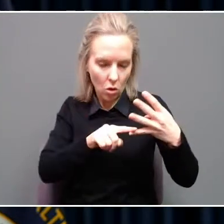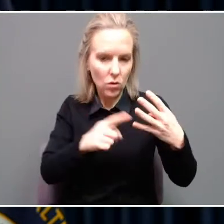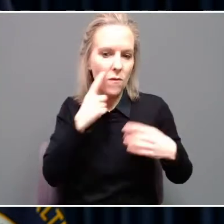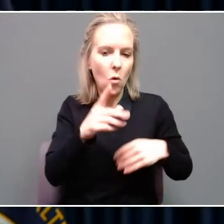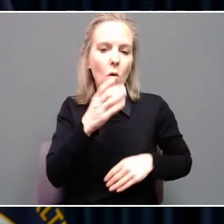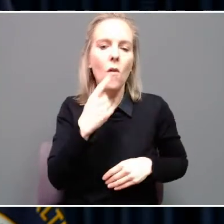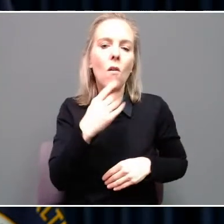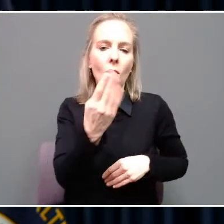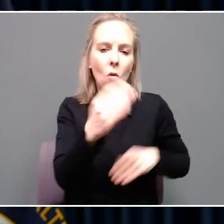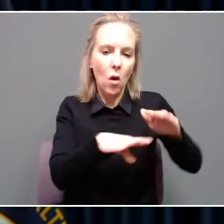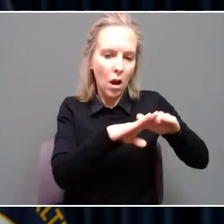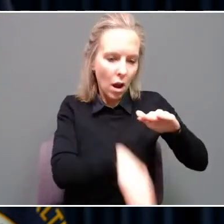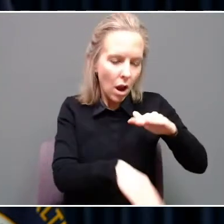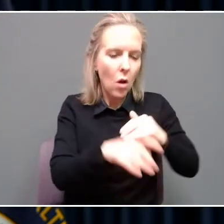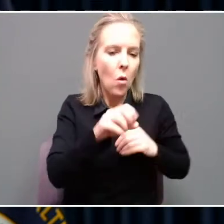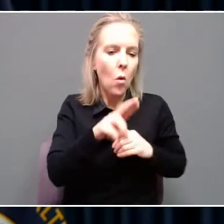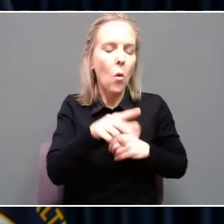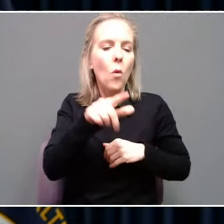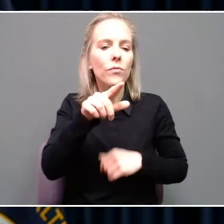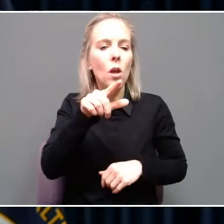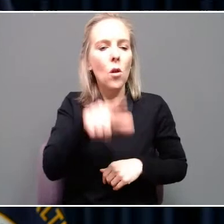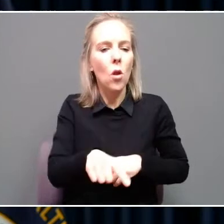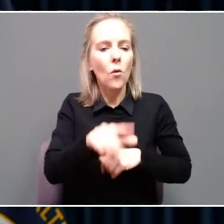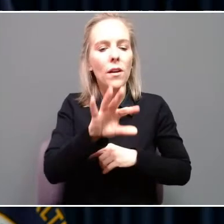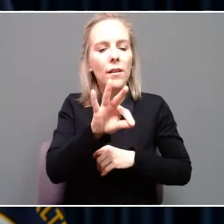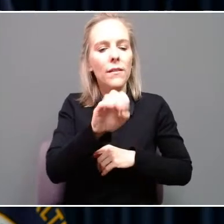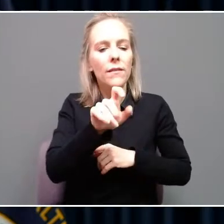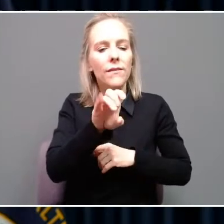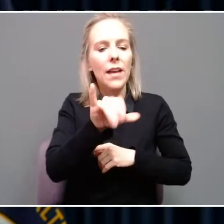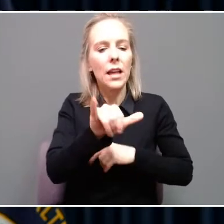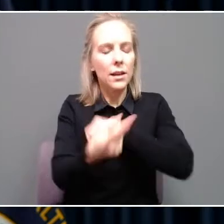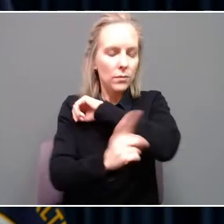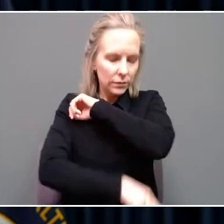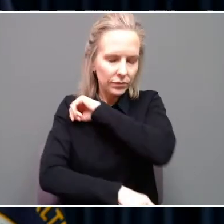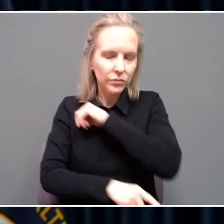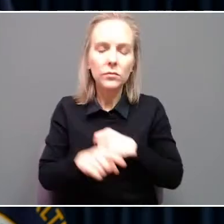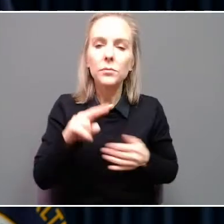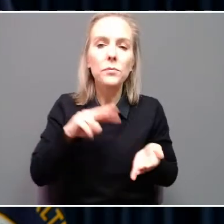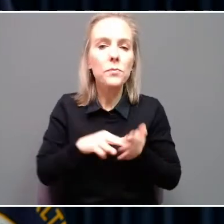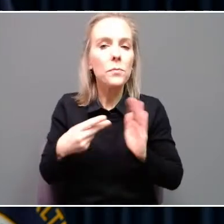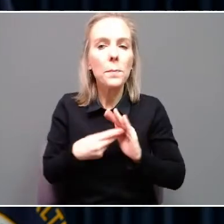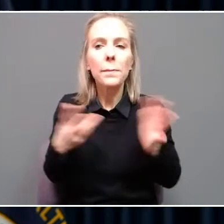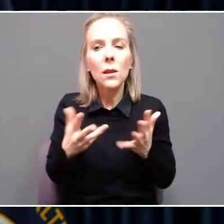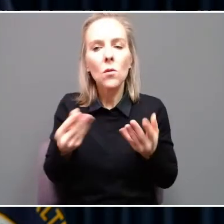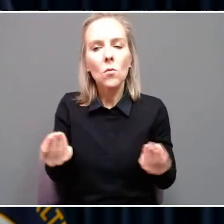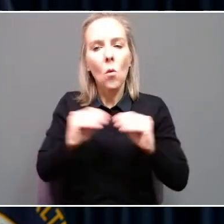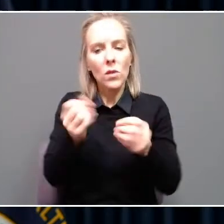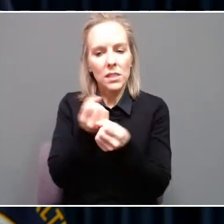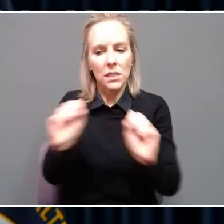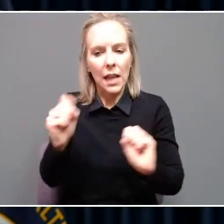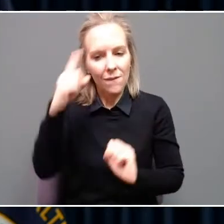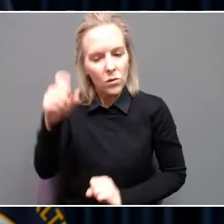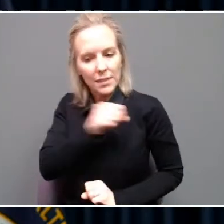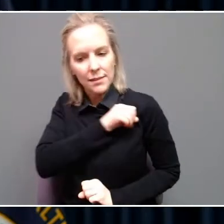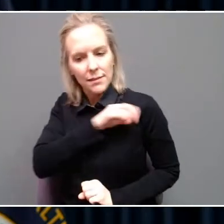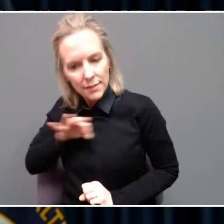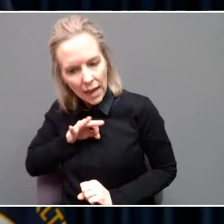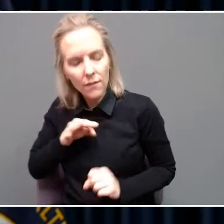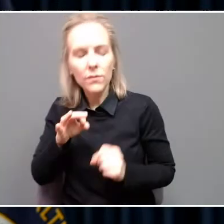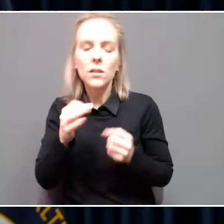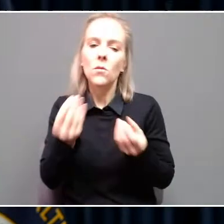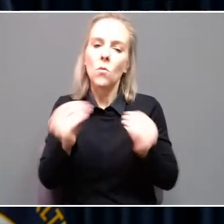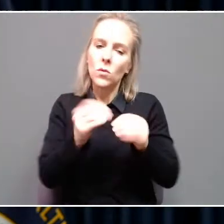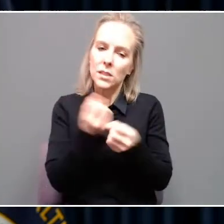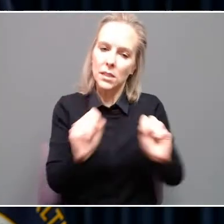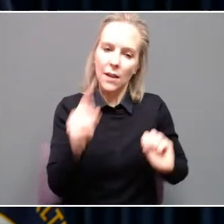more safety to everyone, to the staff, and to the youth. It allows, especially at those lower level facilities,